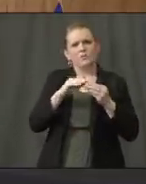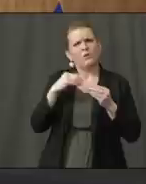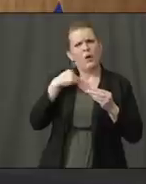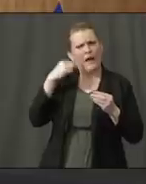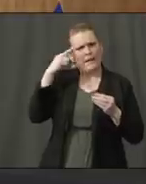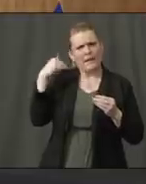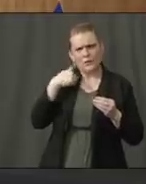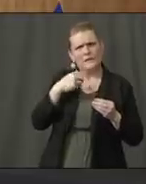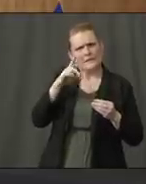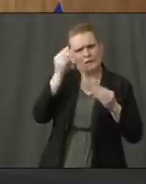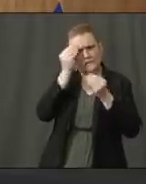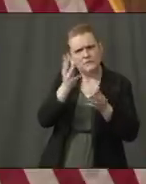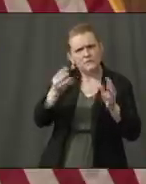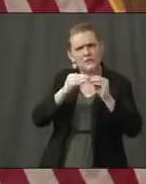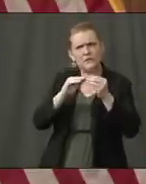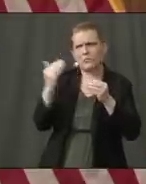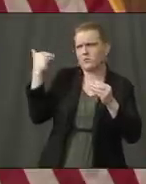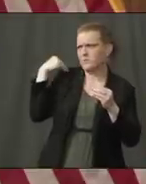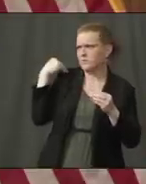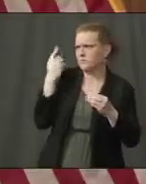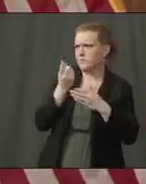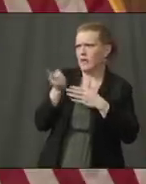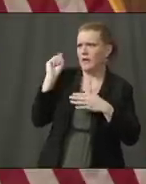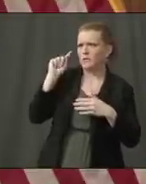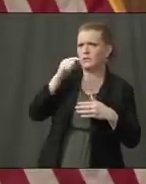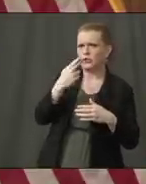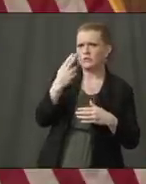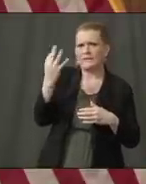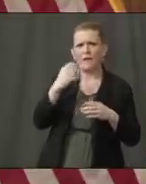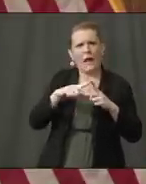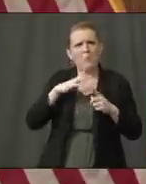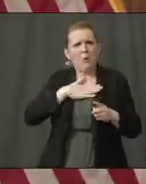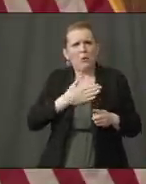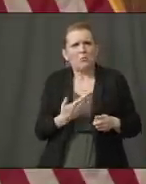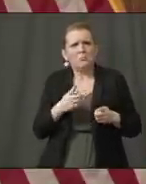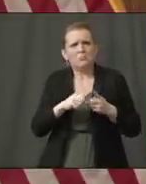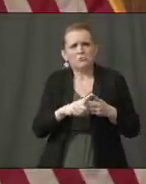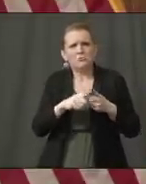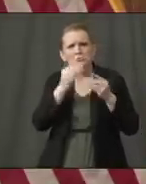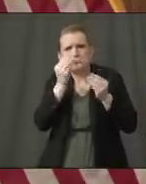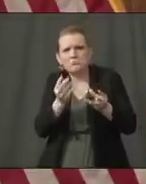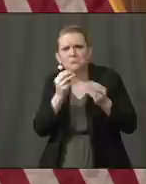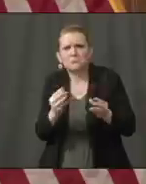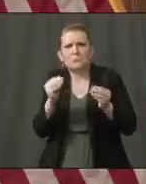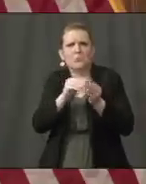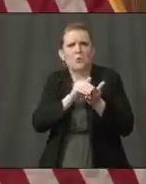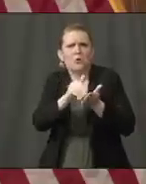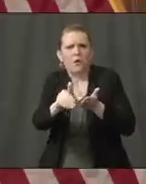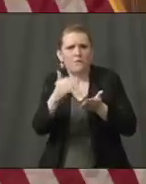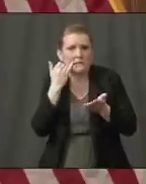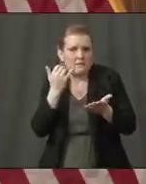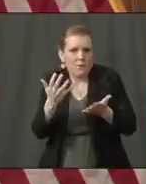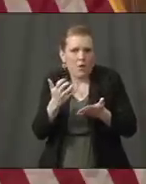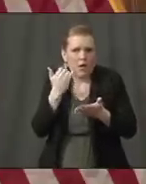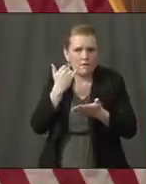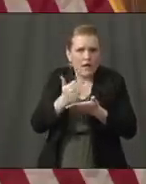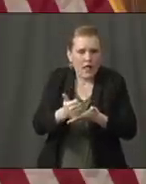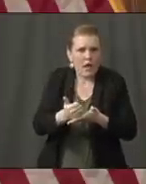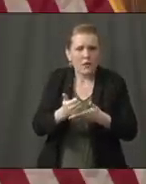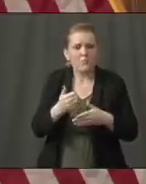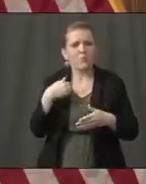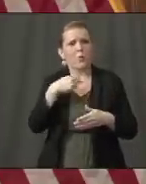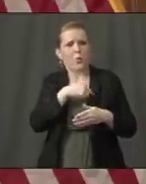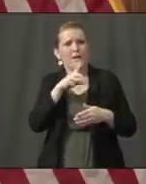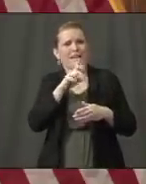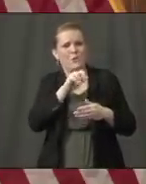on Thursday or Friday. I mean, we can include that more often if that's helpful. We're capturing that data every day. I don't think you're going to see a significant change in the